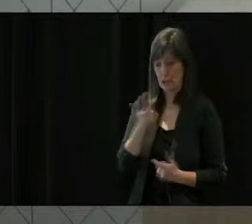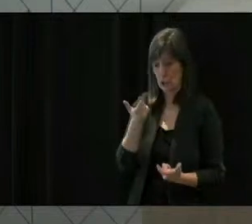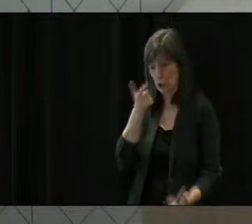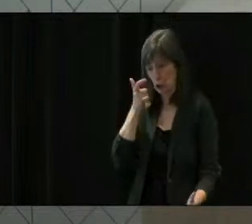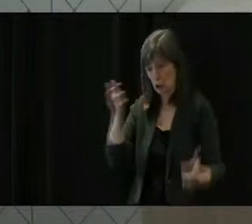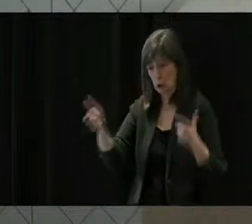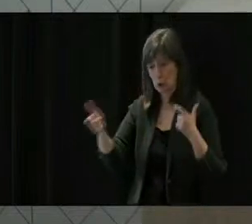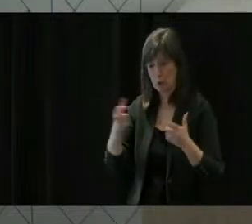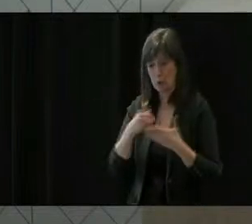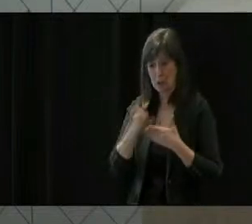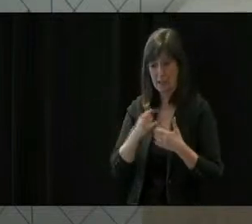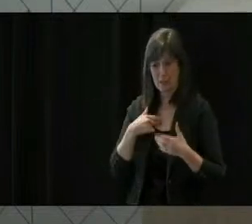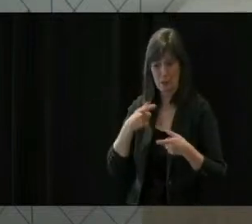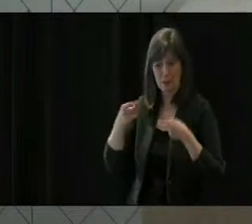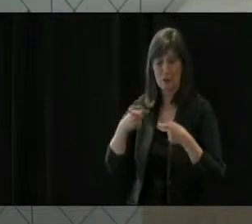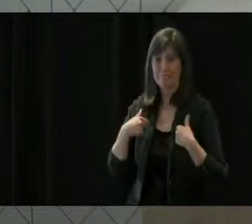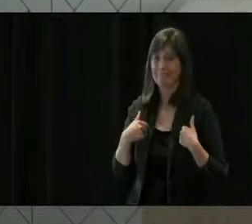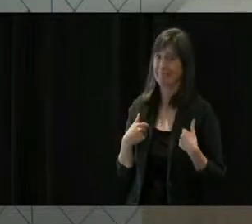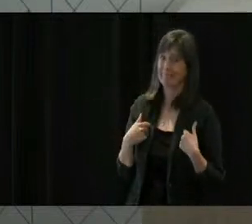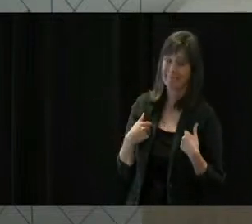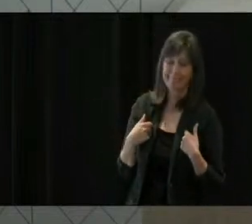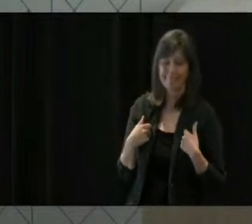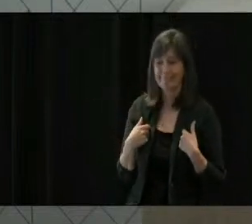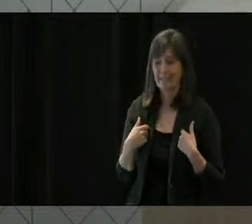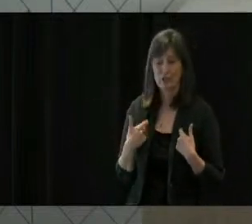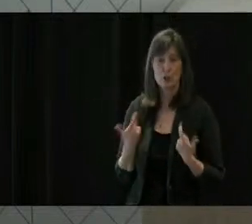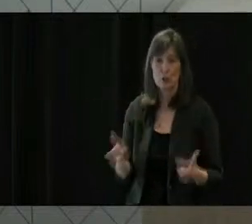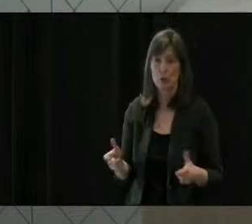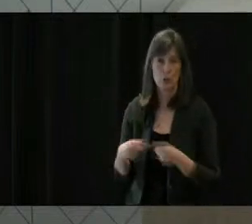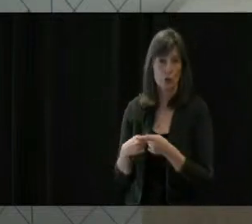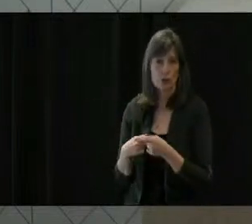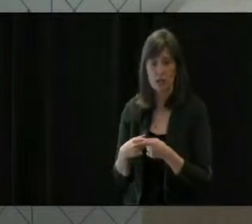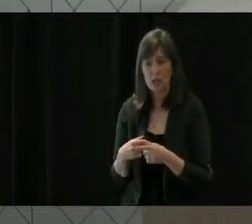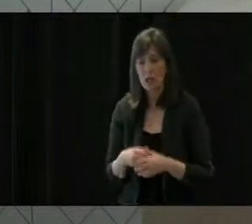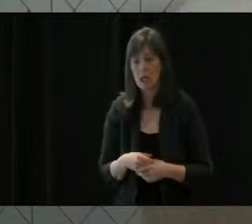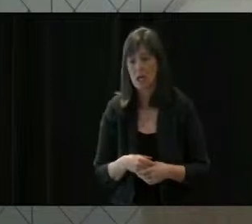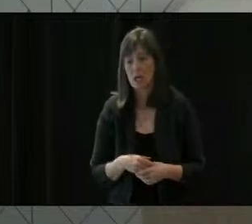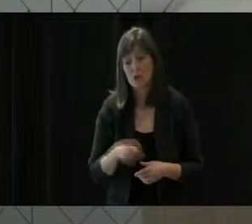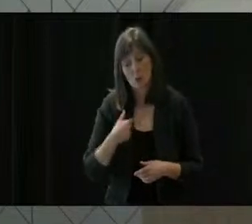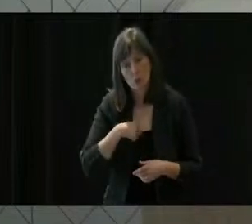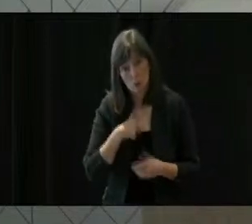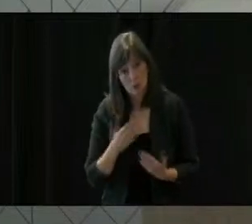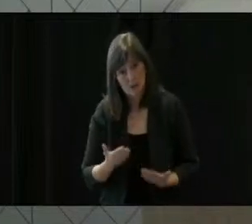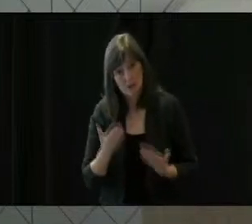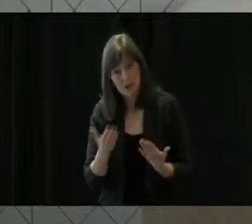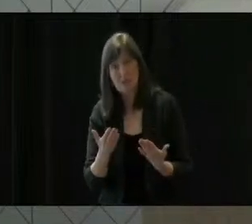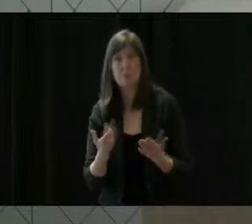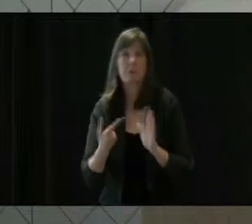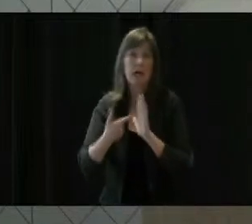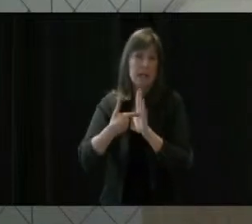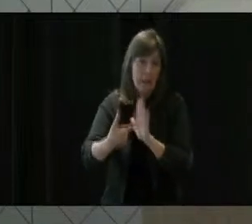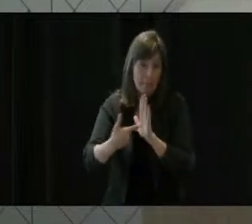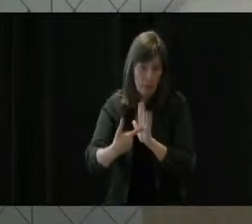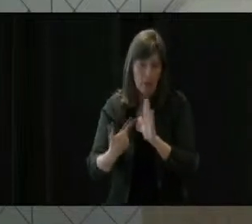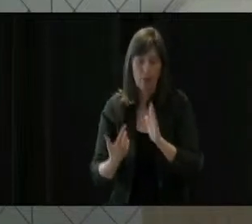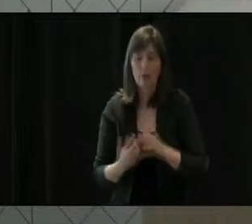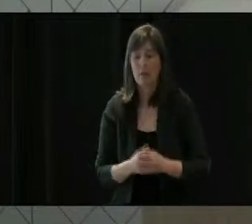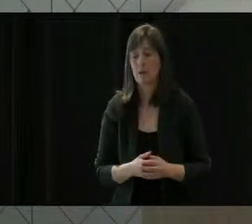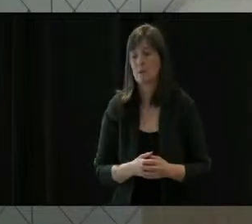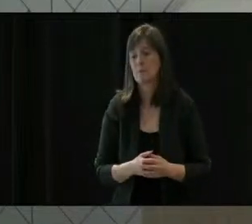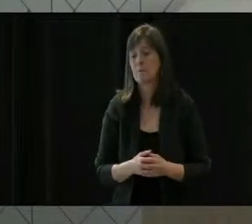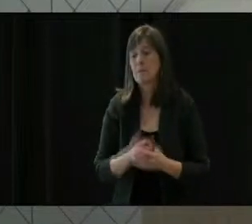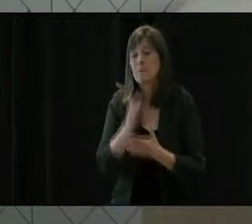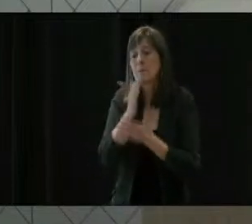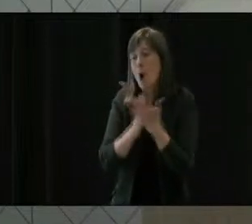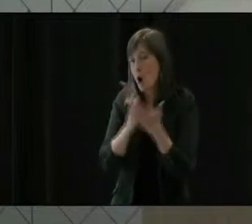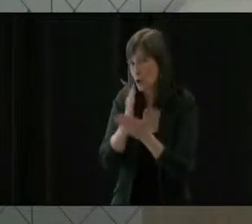And, we have suggested in our report, the sorts of things that might be done to various parts